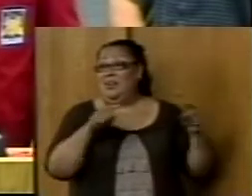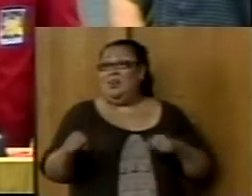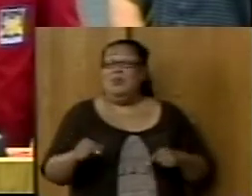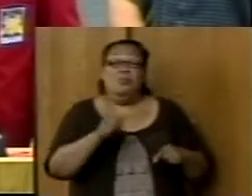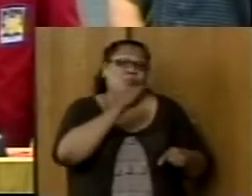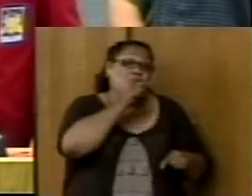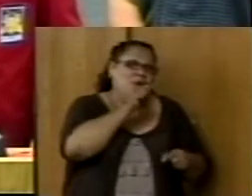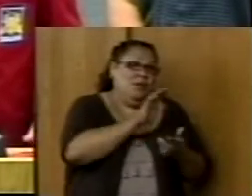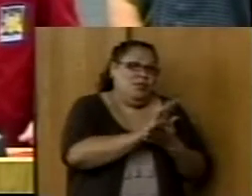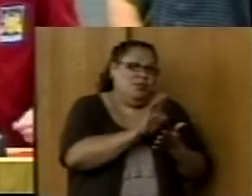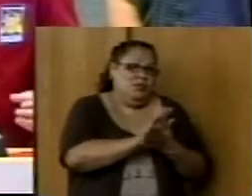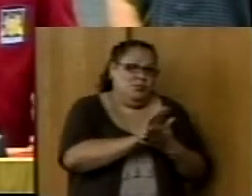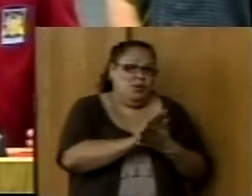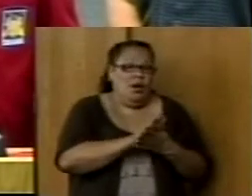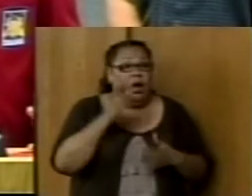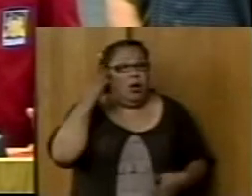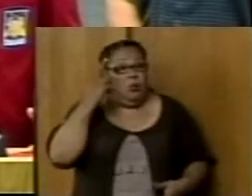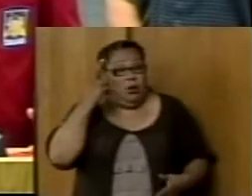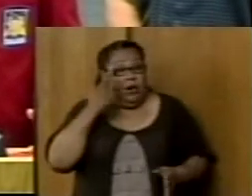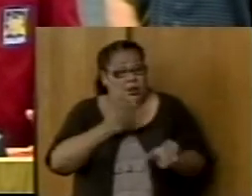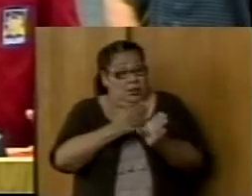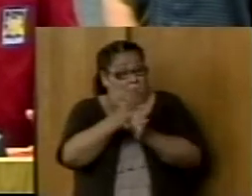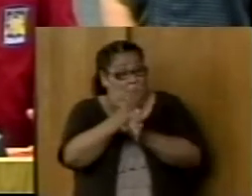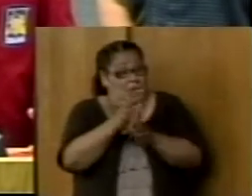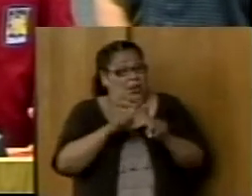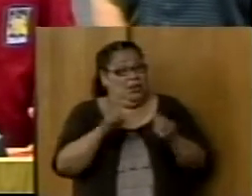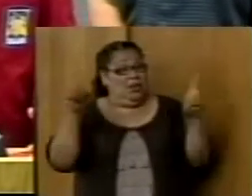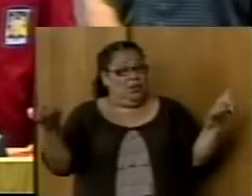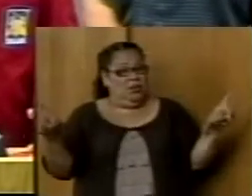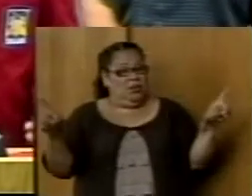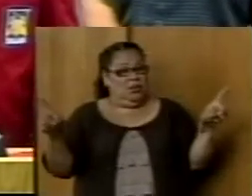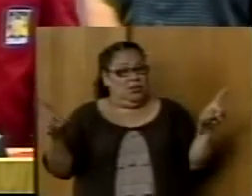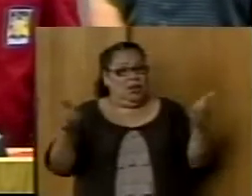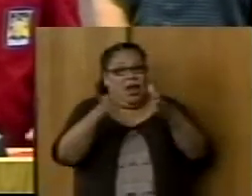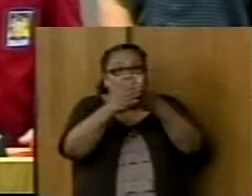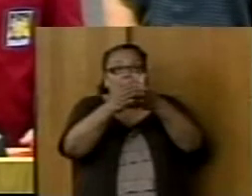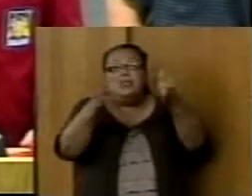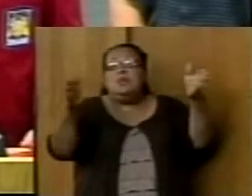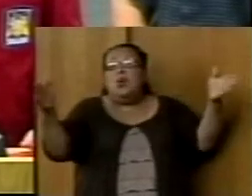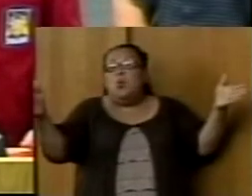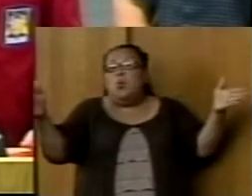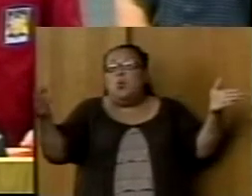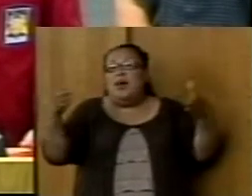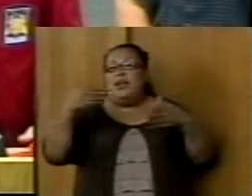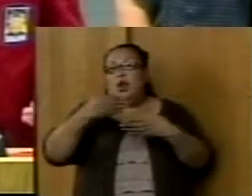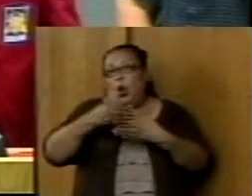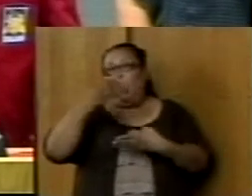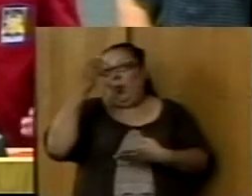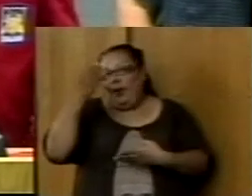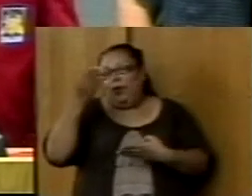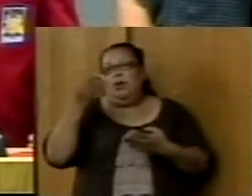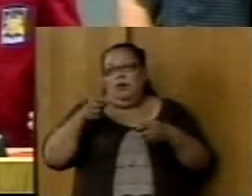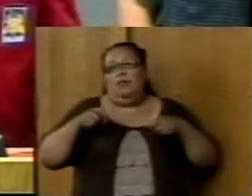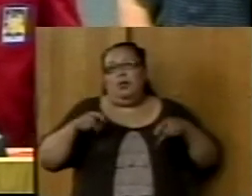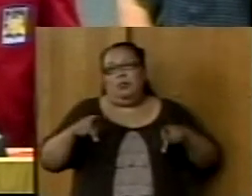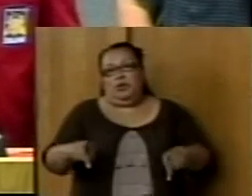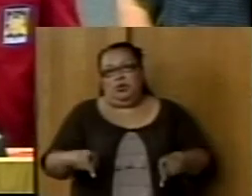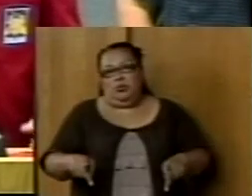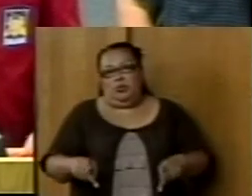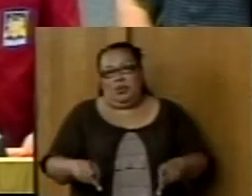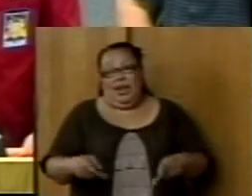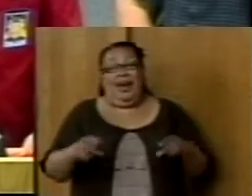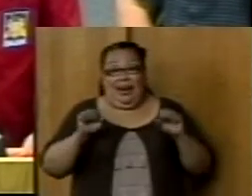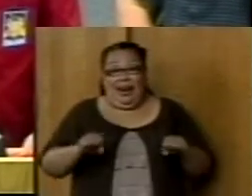from a private school. I realized that the main difference is the window of opportunities that this school district provides and how efficiently students can